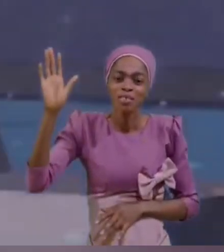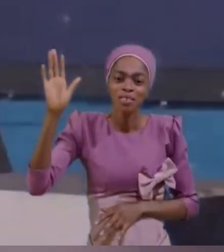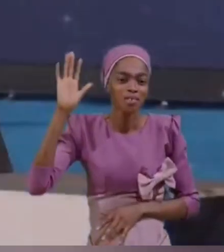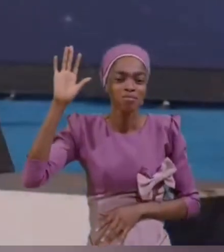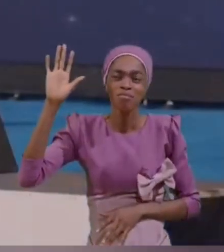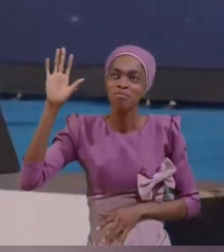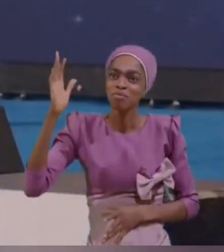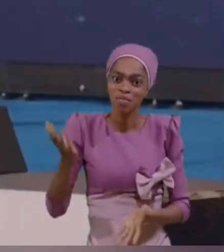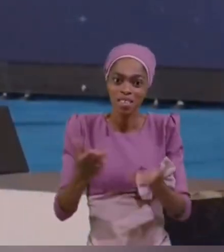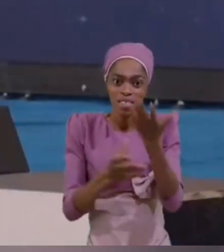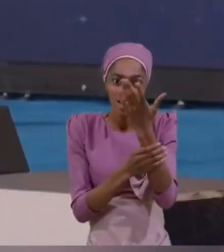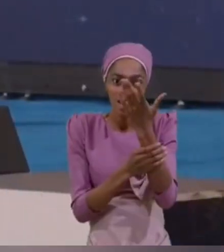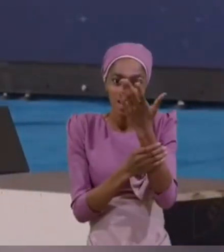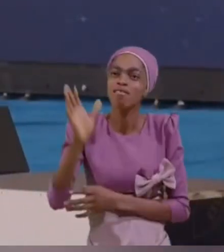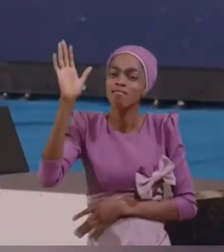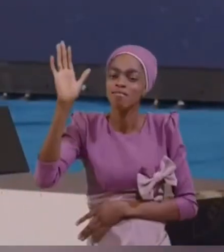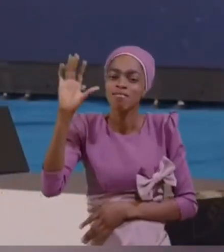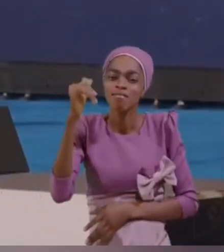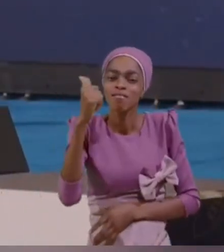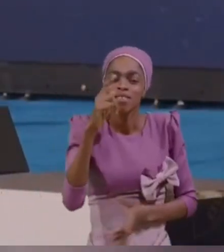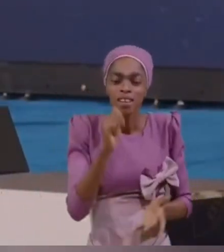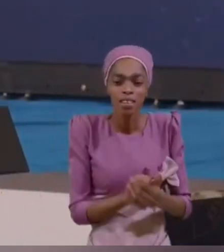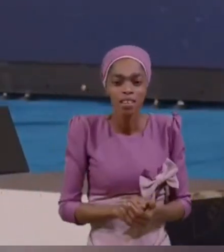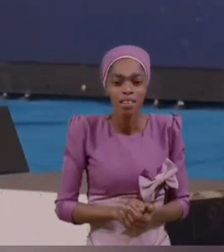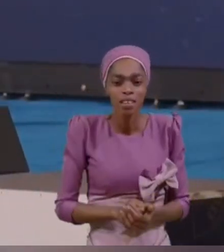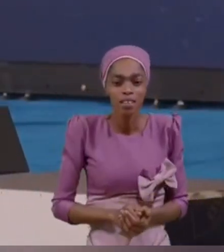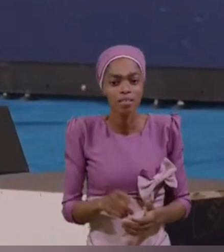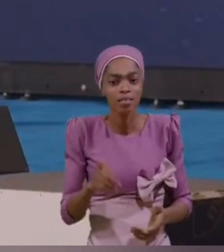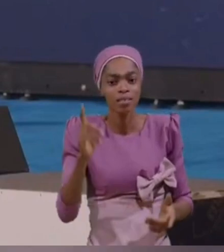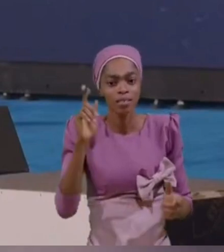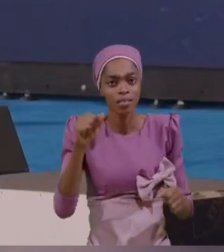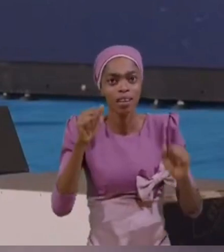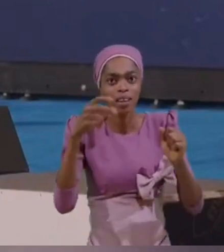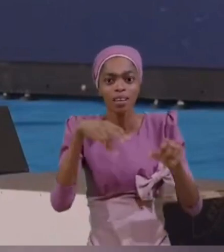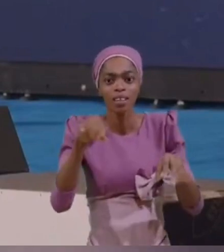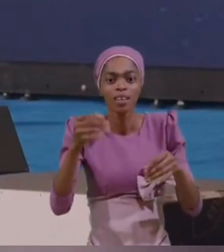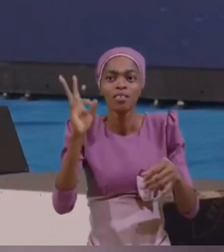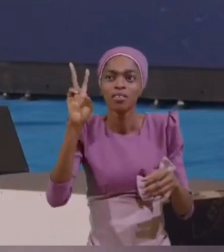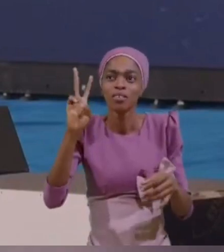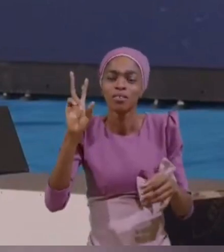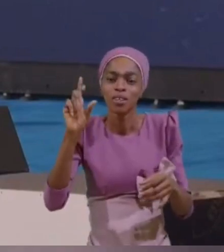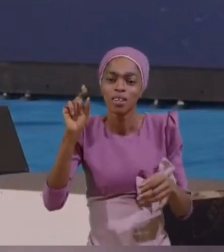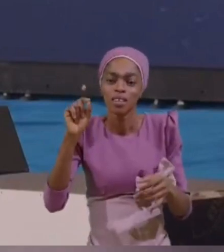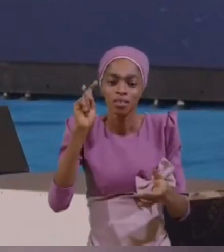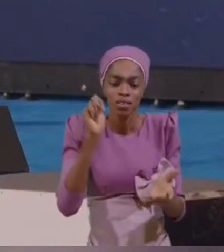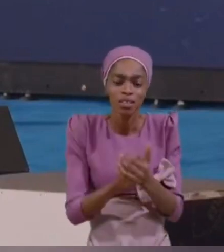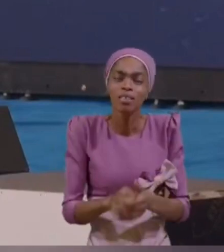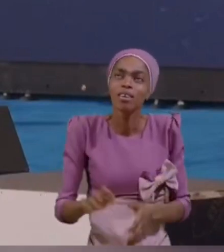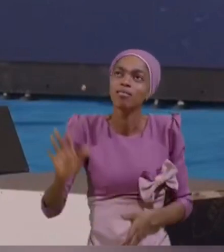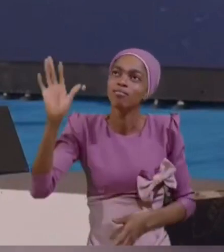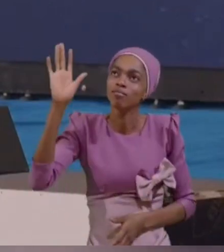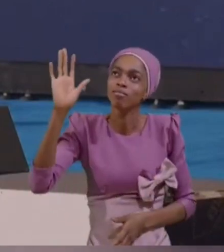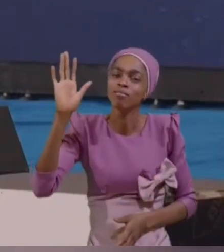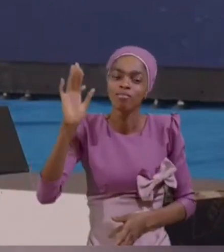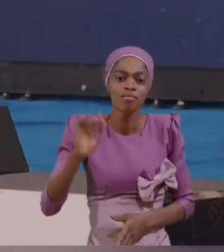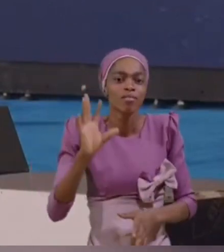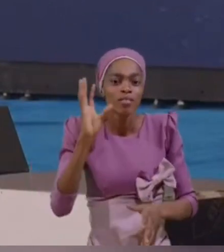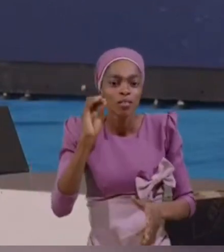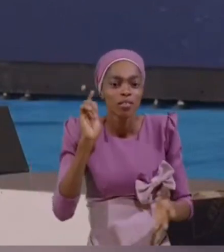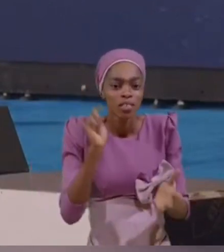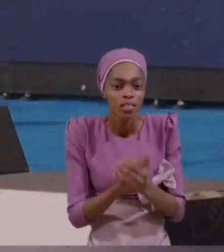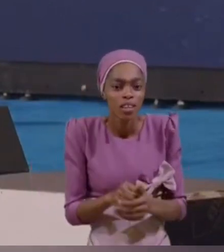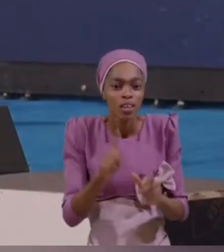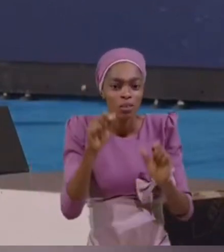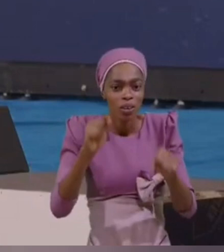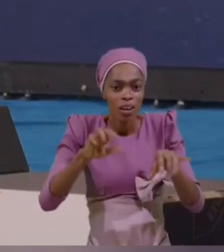hands. 10,000, I can give. 20,000, I can give. 50,000, I